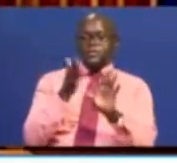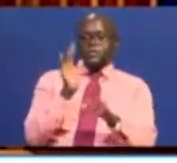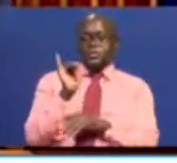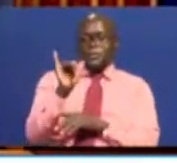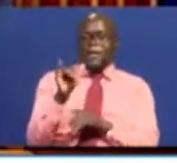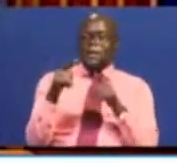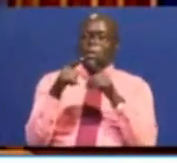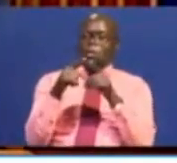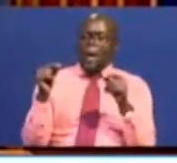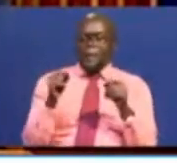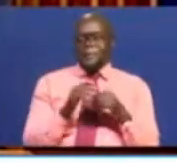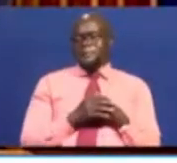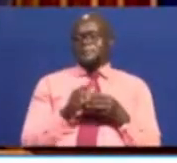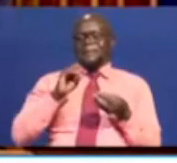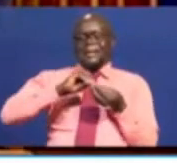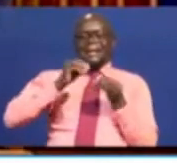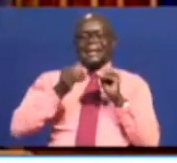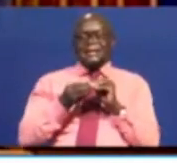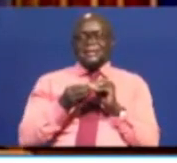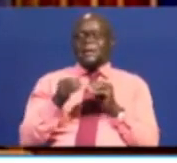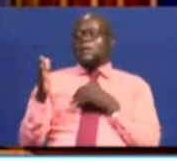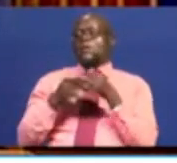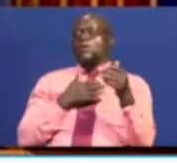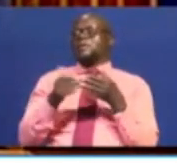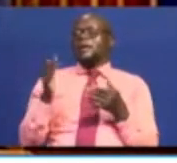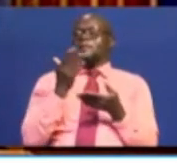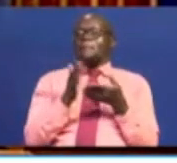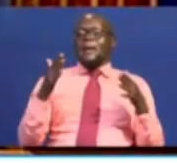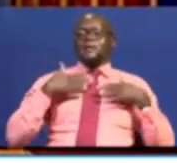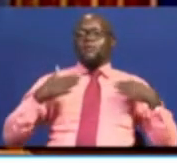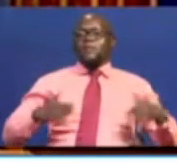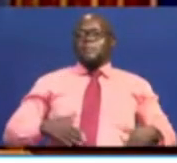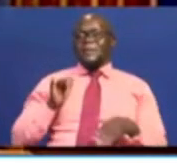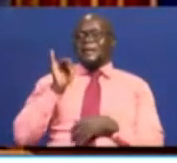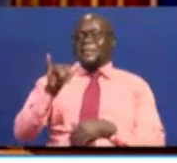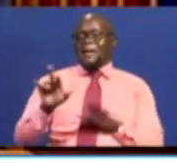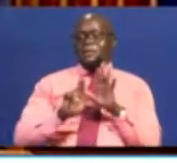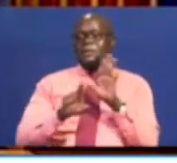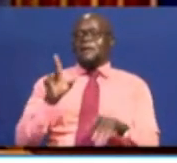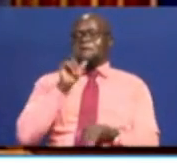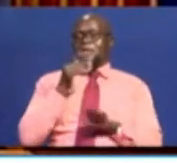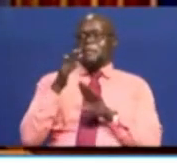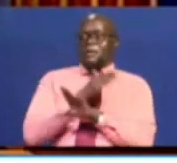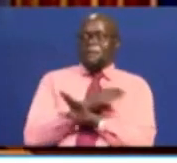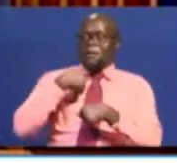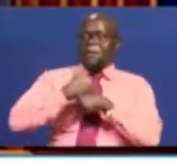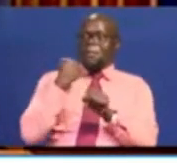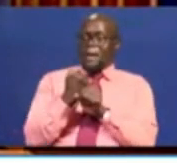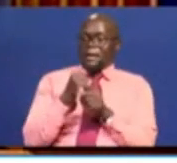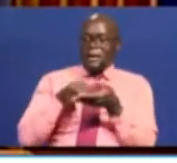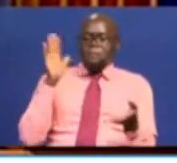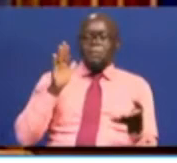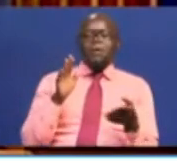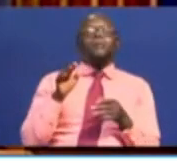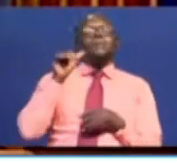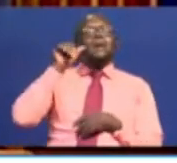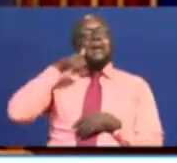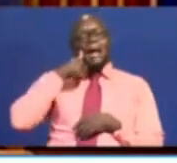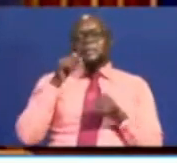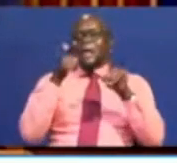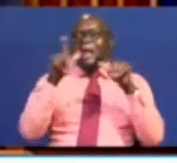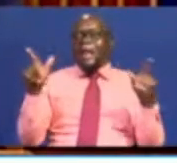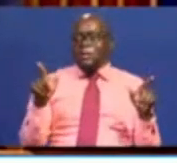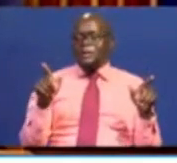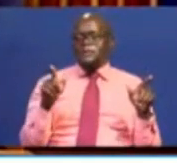withdraw kissing whatever part of the body you had referred to and make it more parliamentary